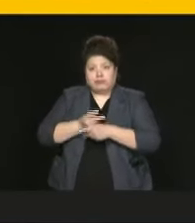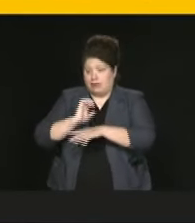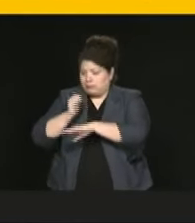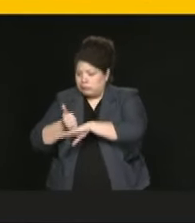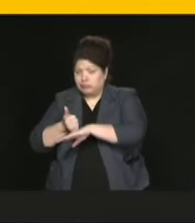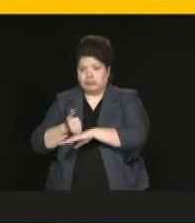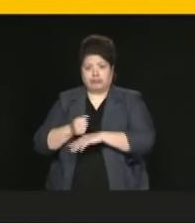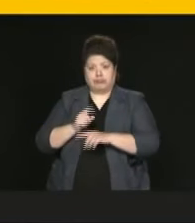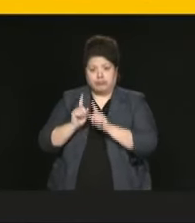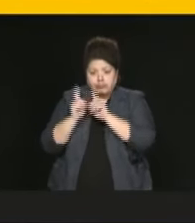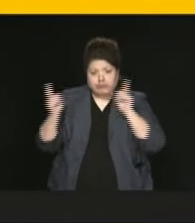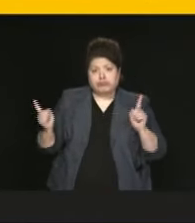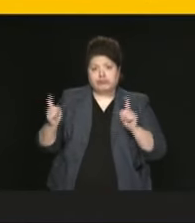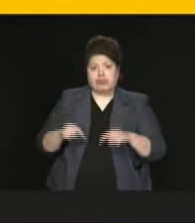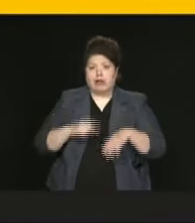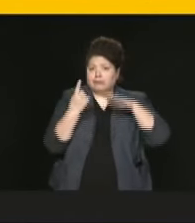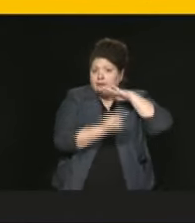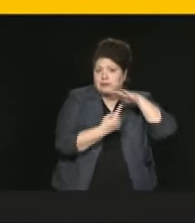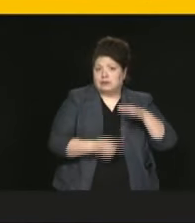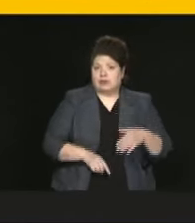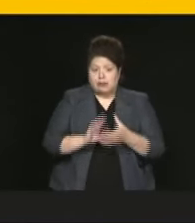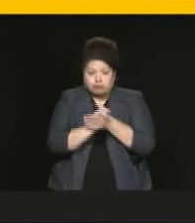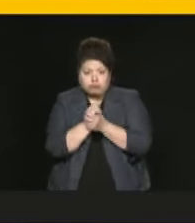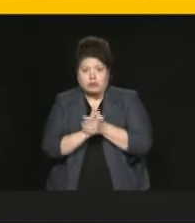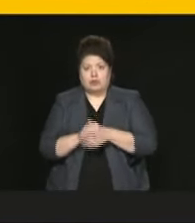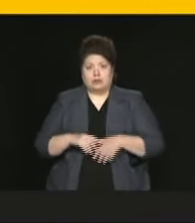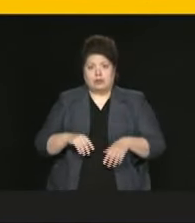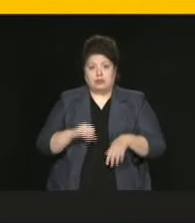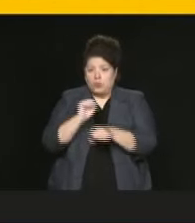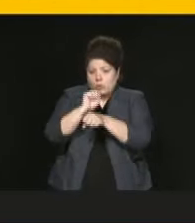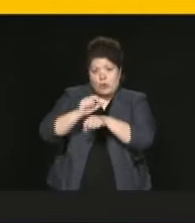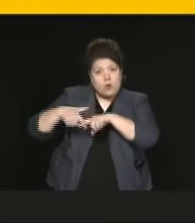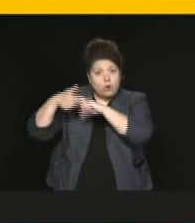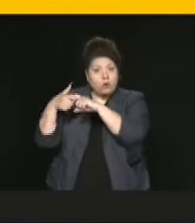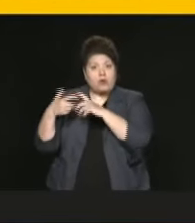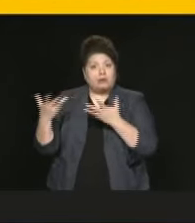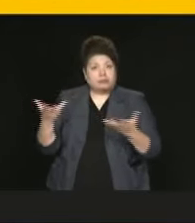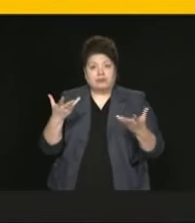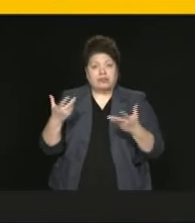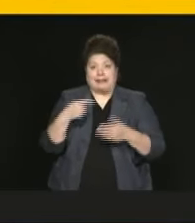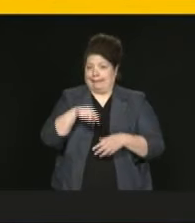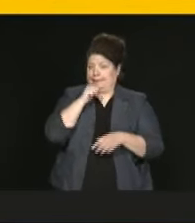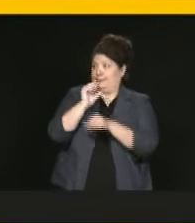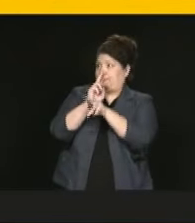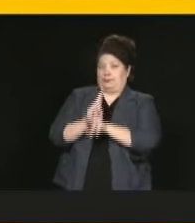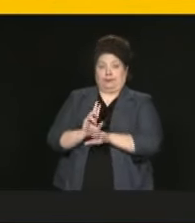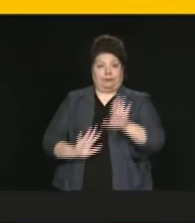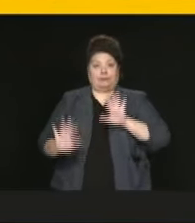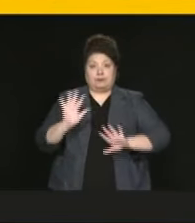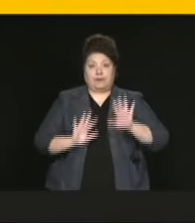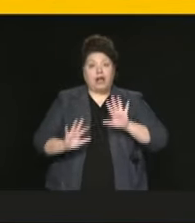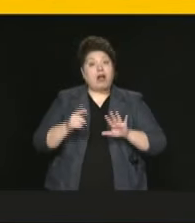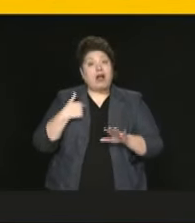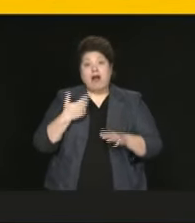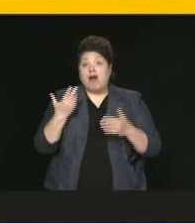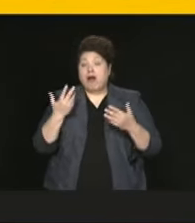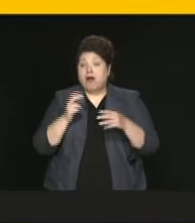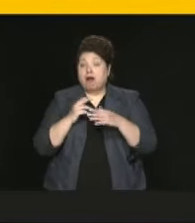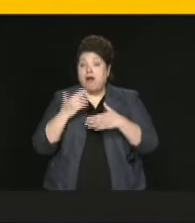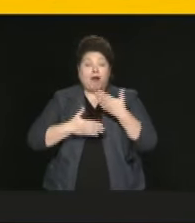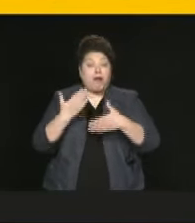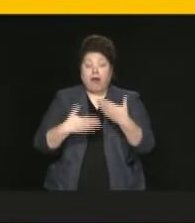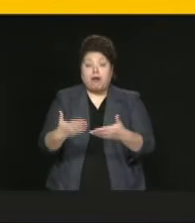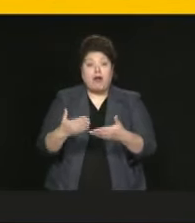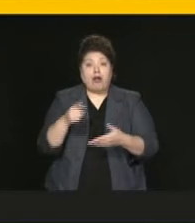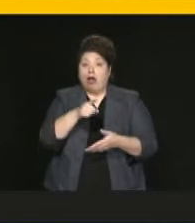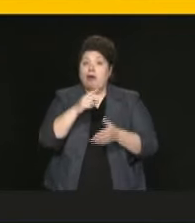doing. And so to relax measures in a premature fashion would just raise another question about another wave that, or a